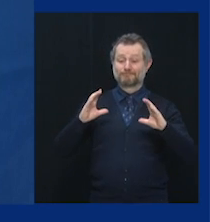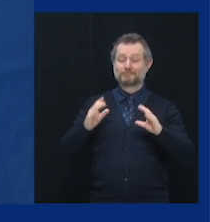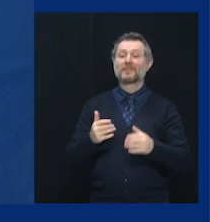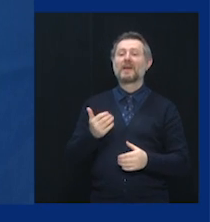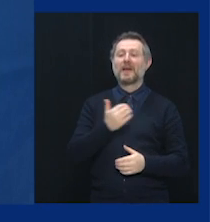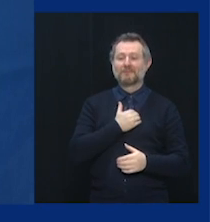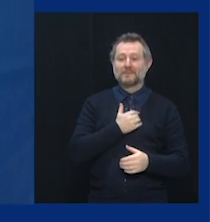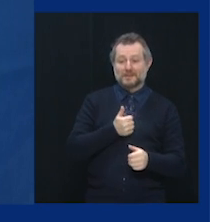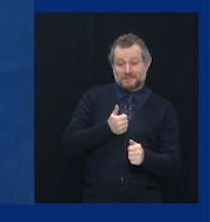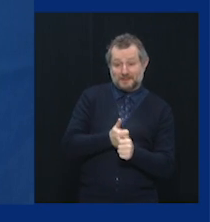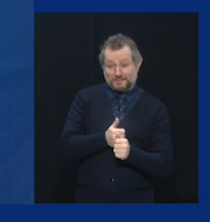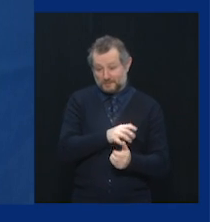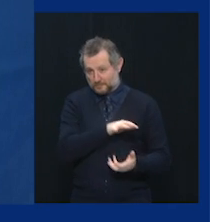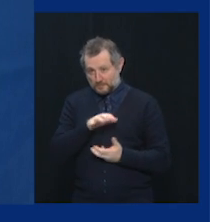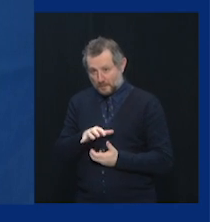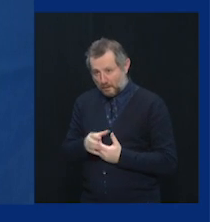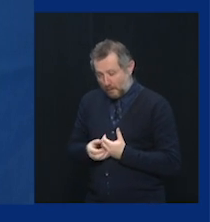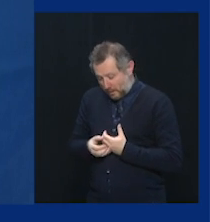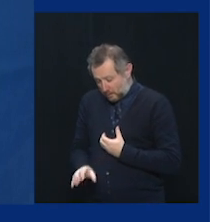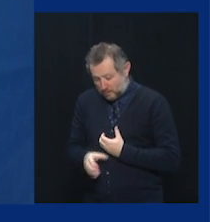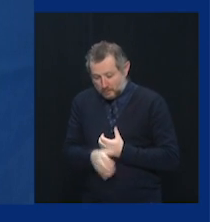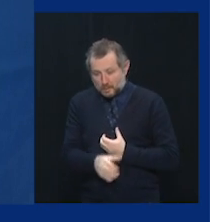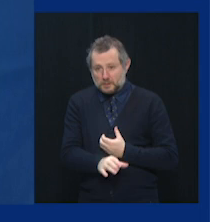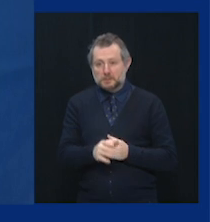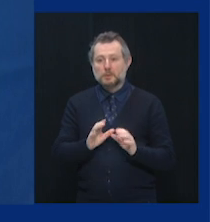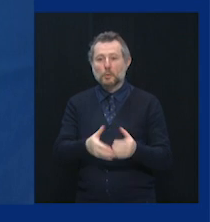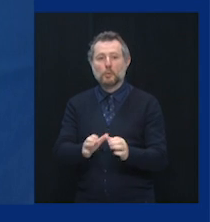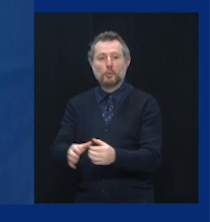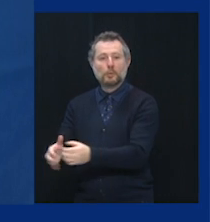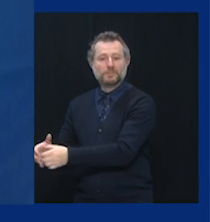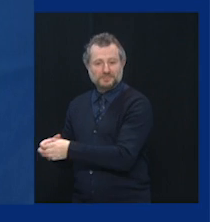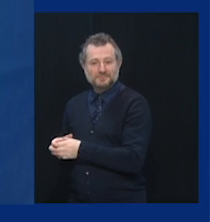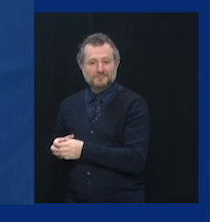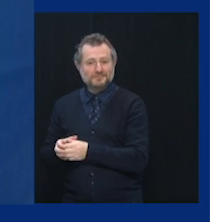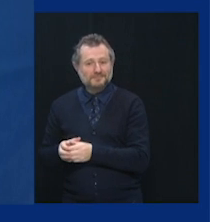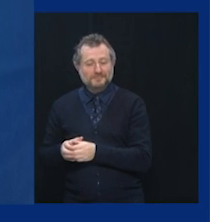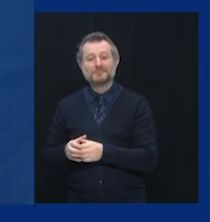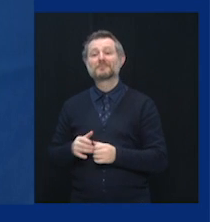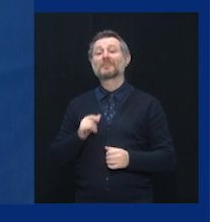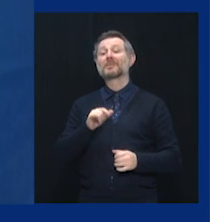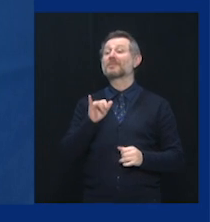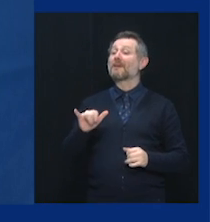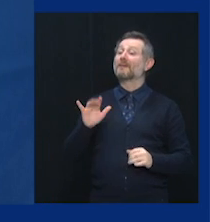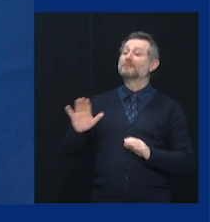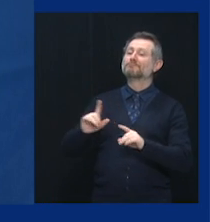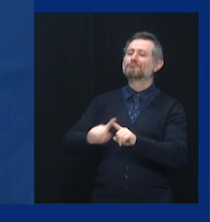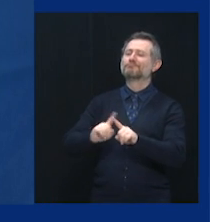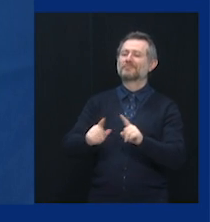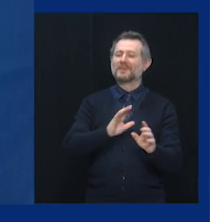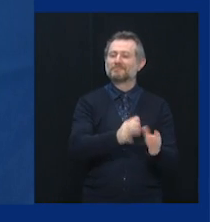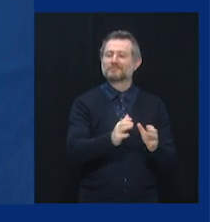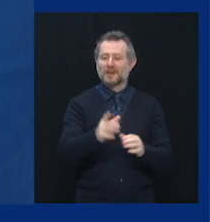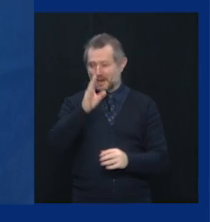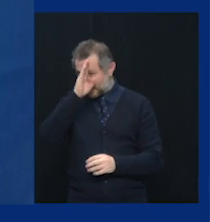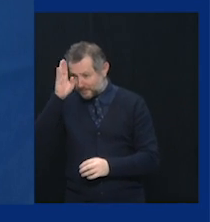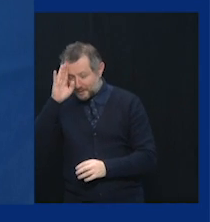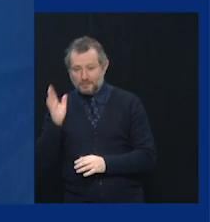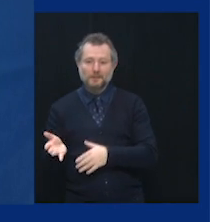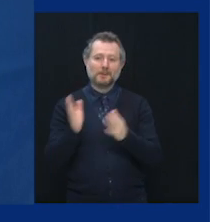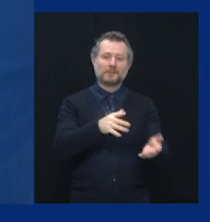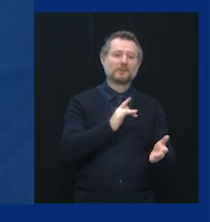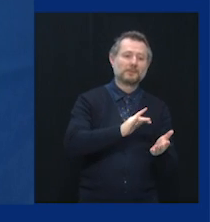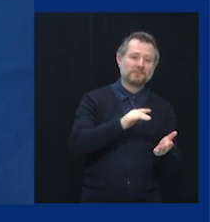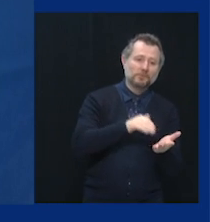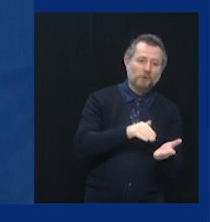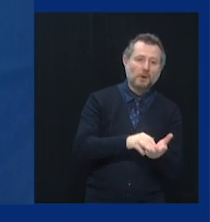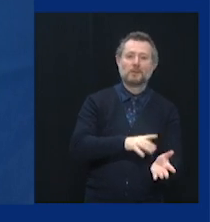distributes it by subgroup by the different providers. So just stick with me for a second. It's